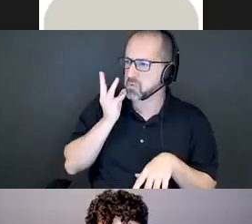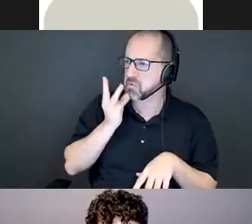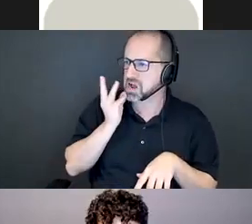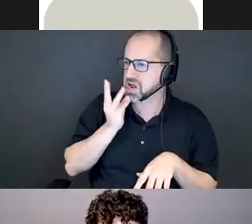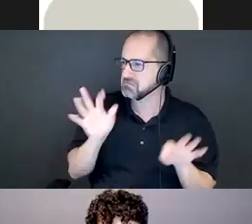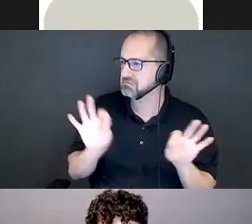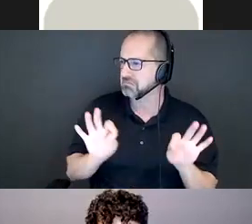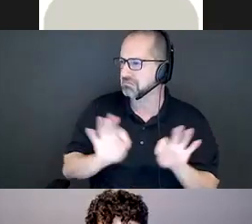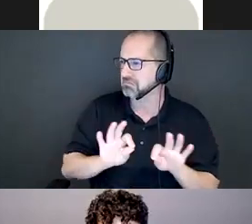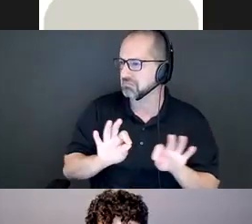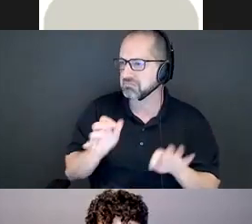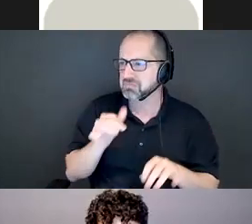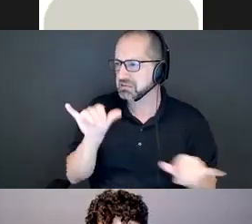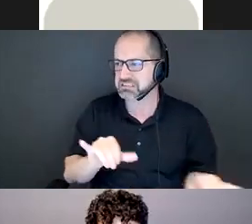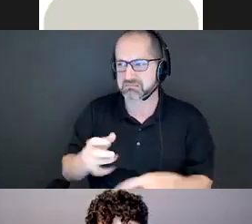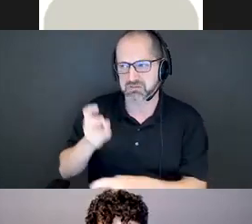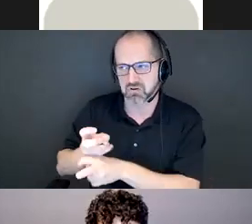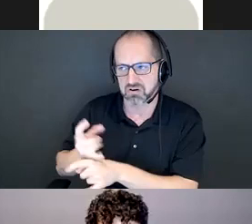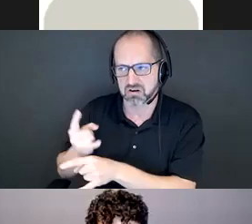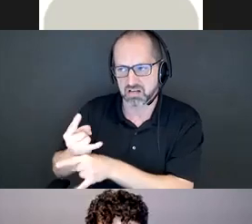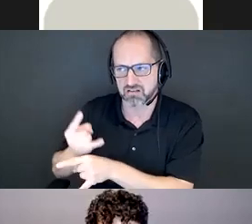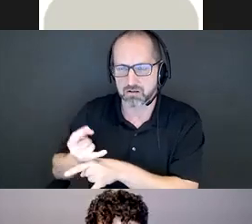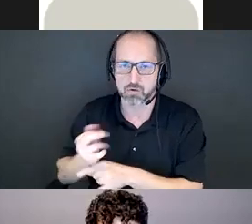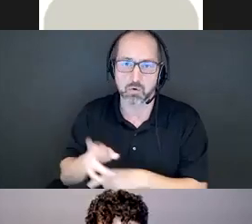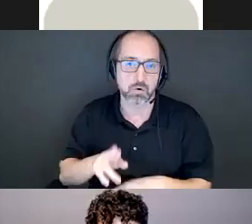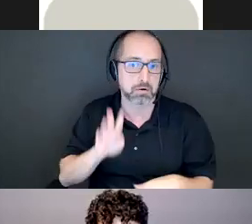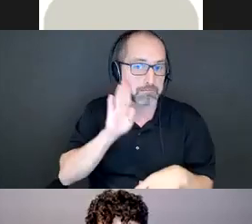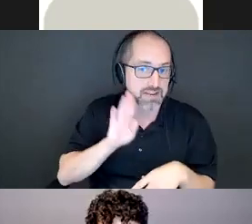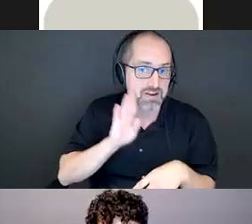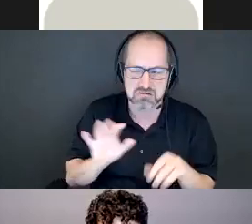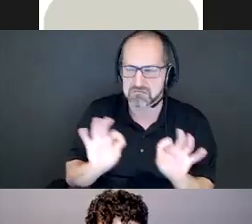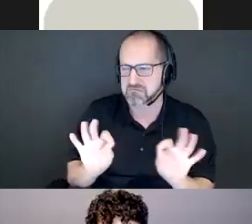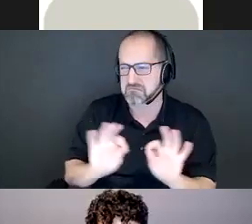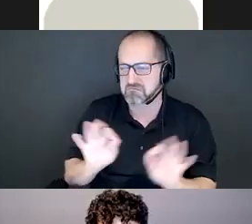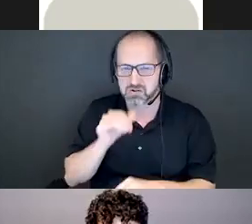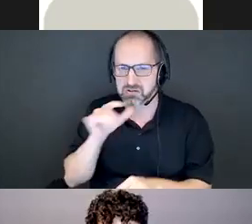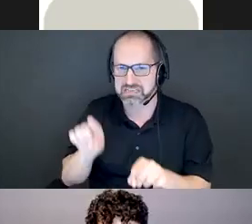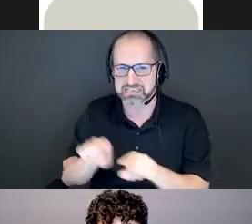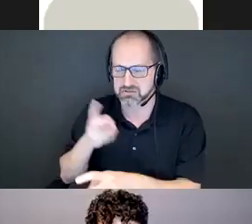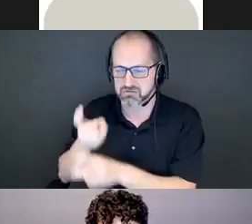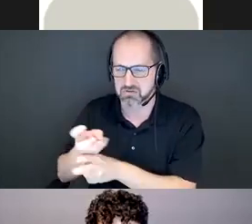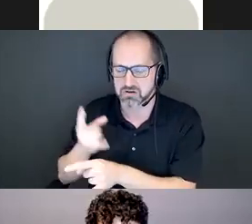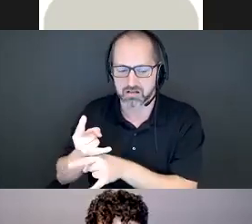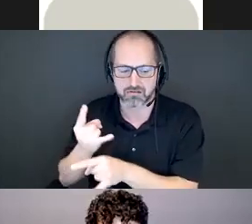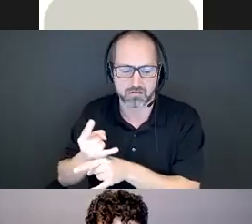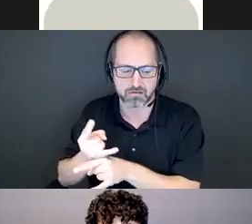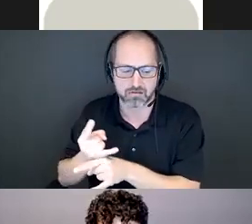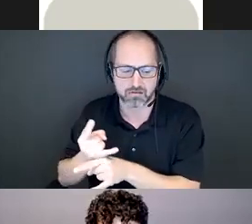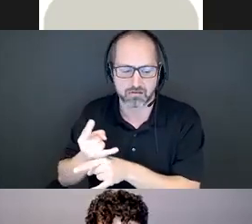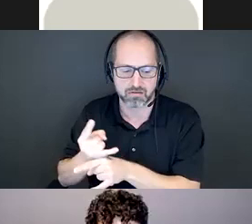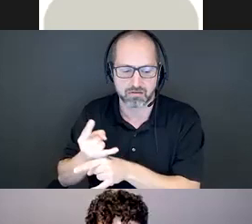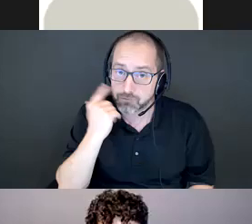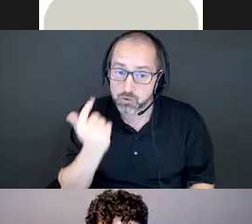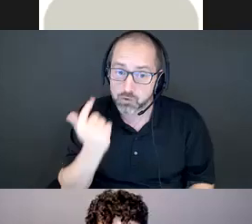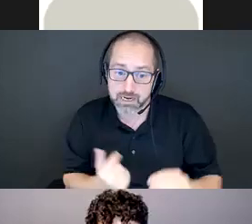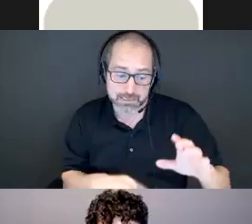drinking hard liquor, or I only drink beer. It's not the same as drinking wine. But when you look at the per volume differences,